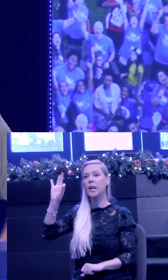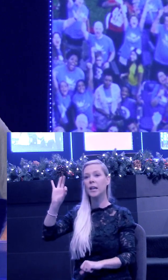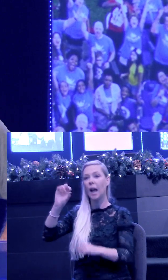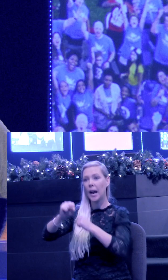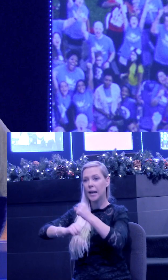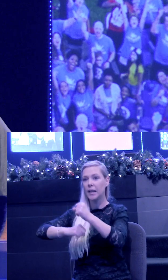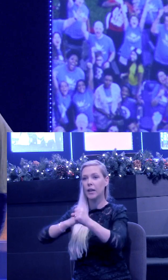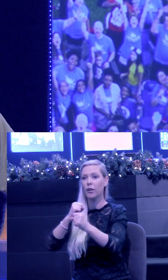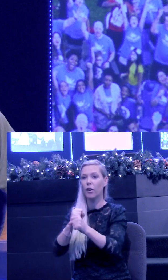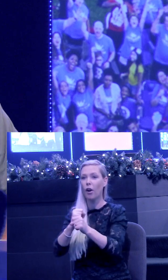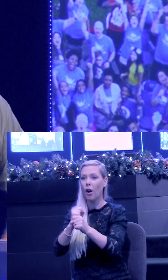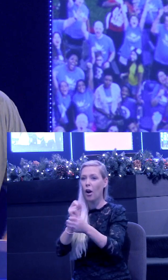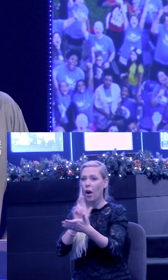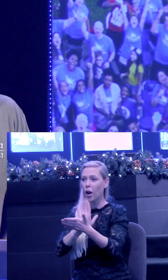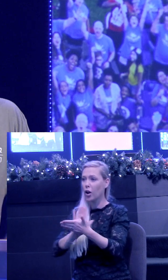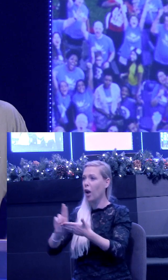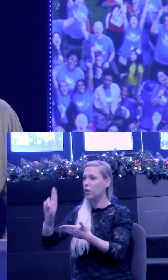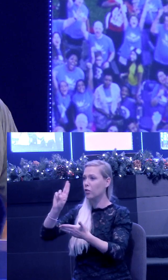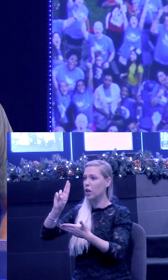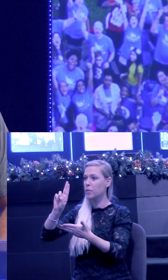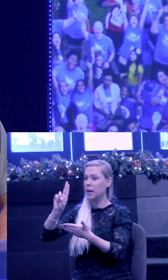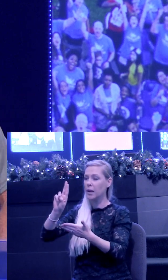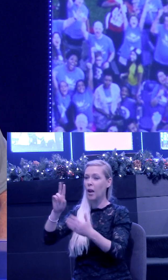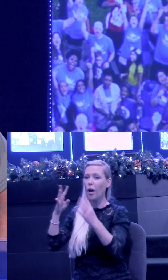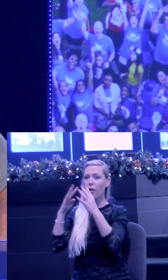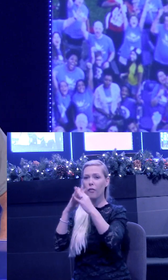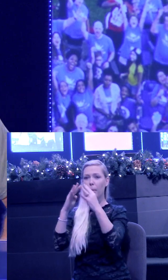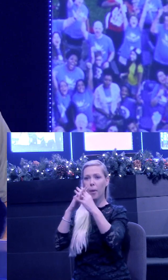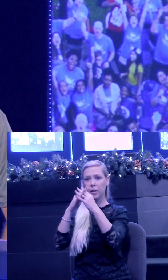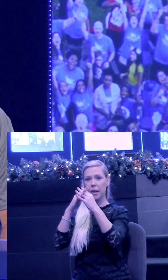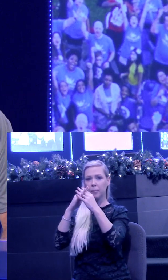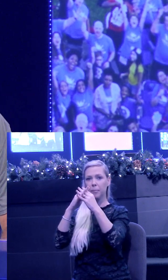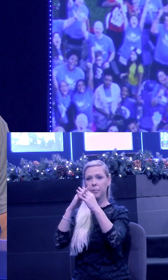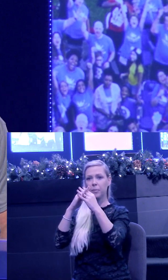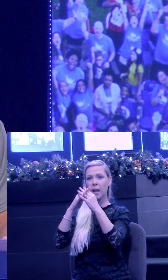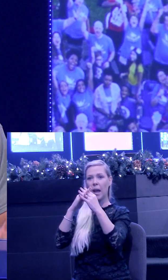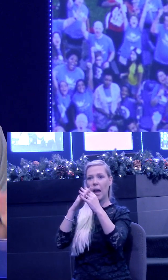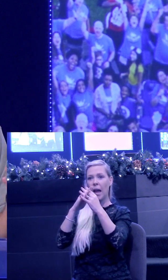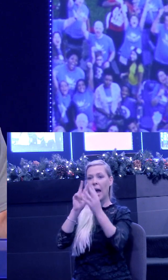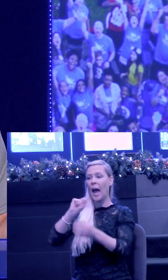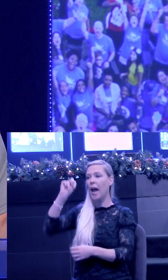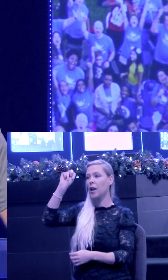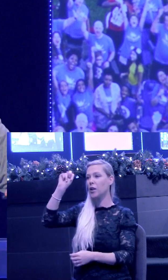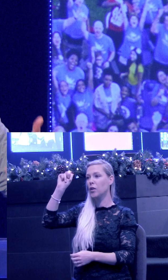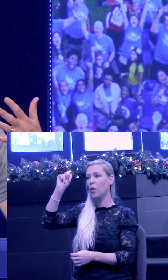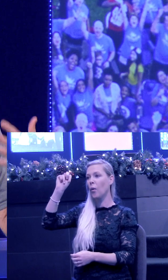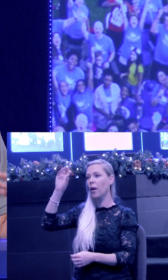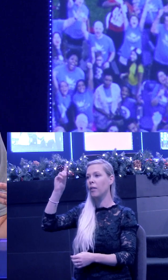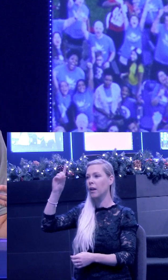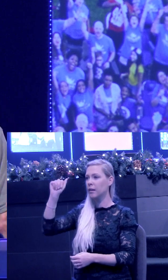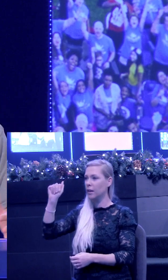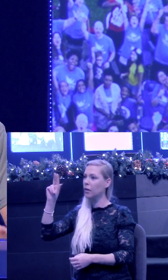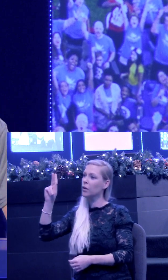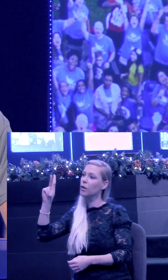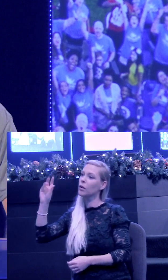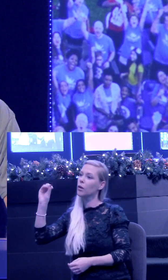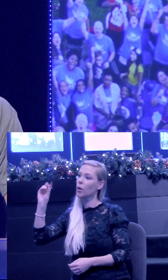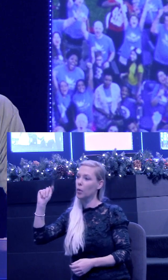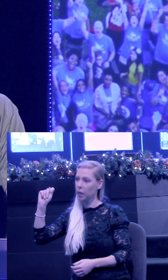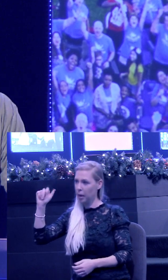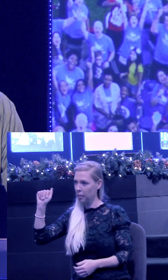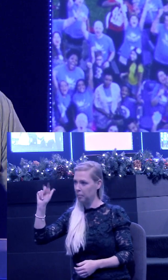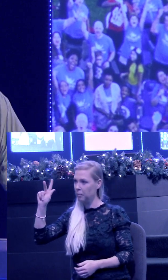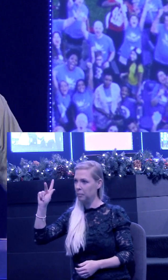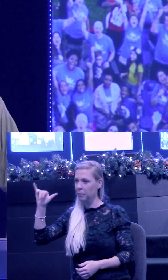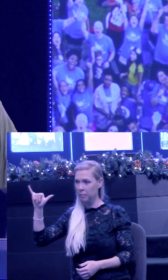college freshman who went out for the football team at North Dakota State School of Science,